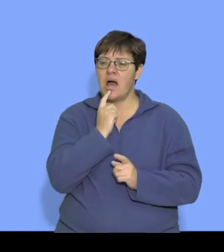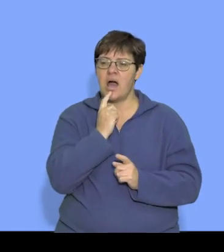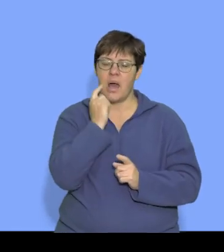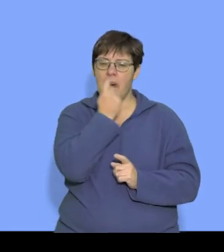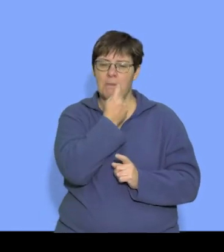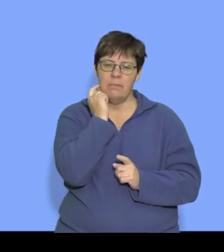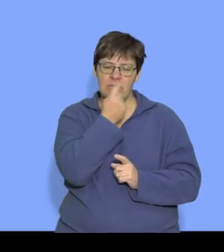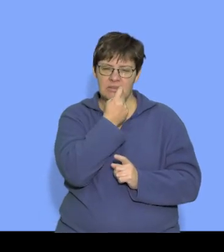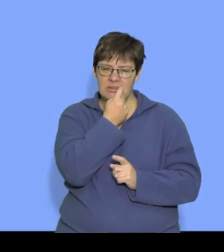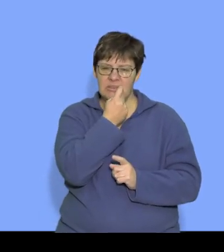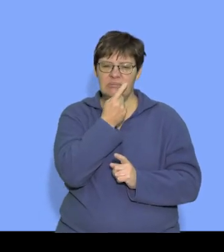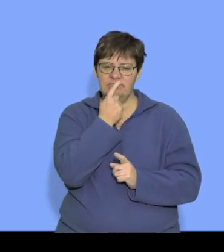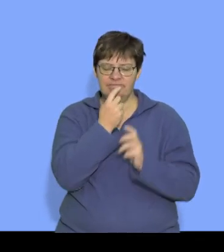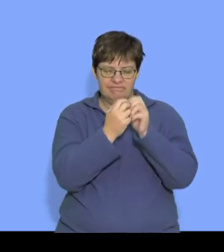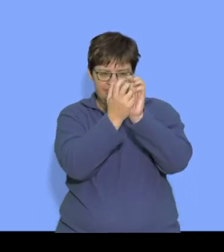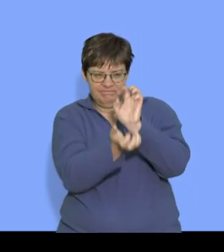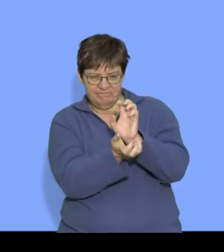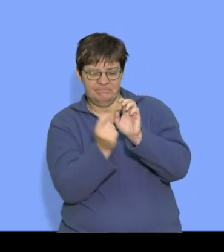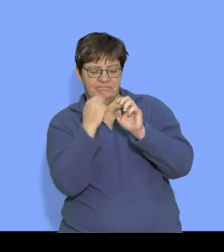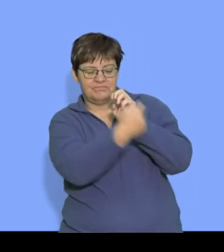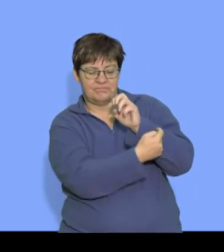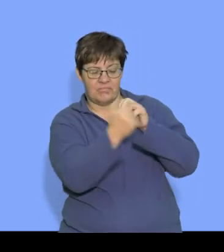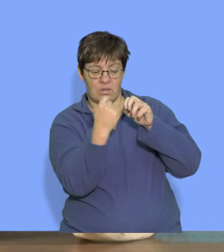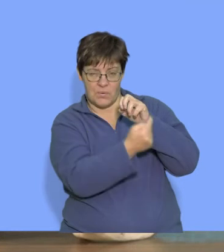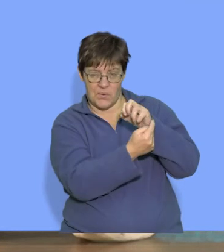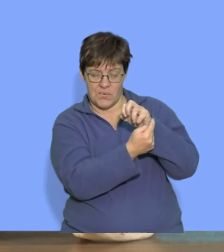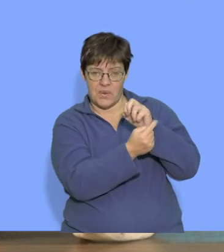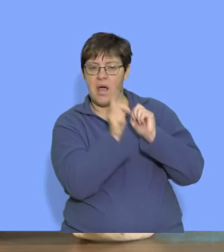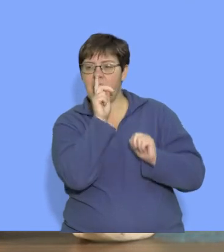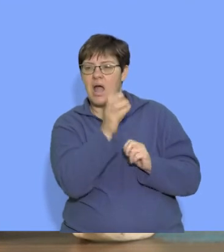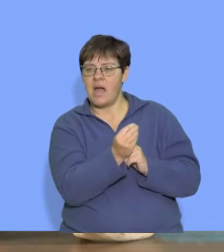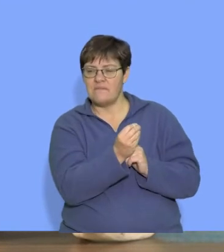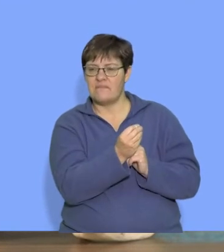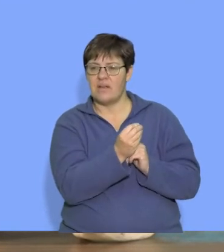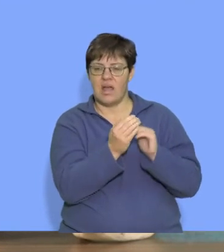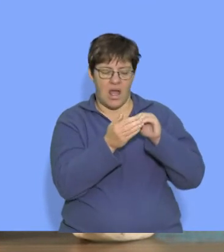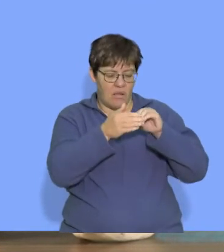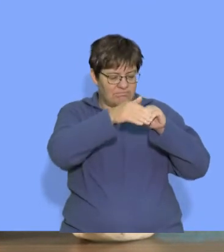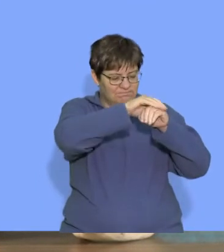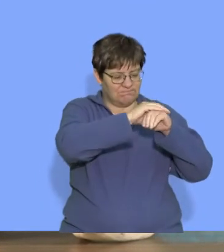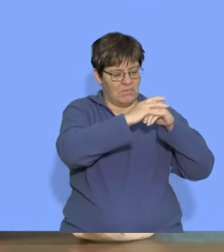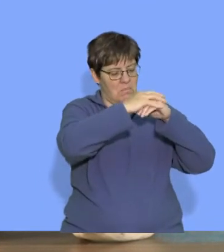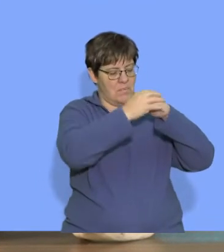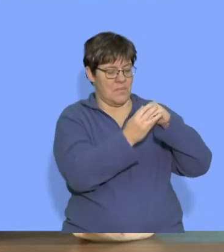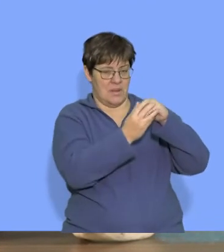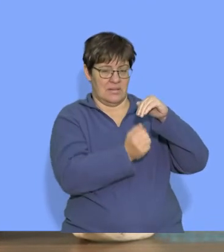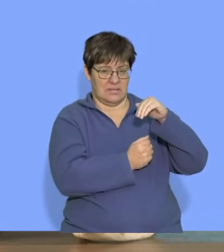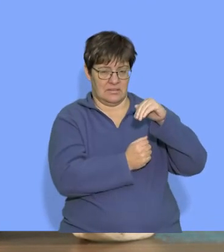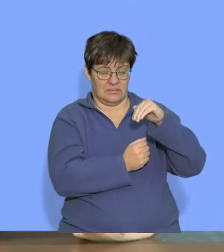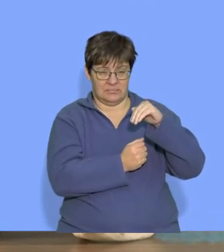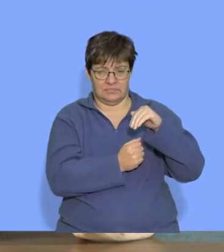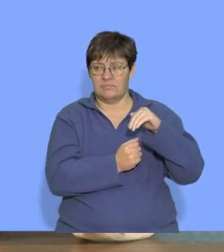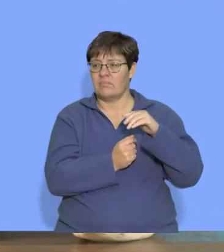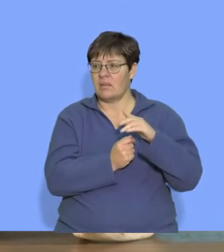jaw. And often if you open the upper jaw of a herbivore, you'll find that it's got a flat, bony pad, and that